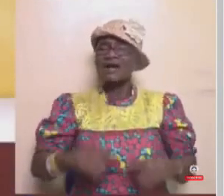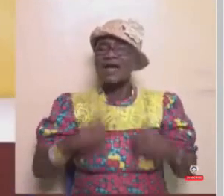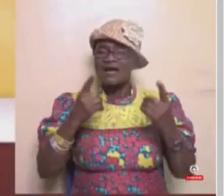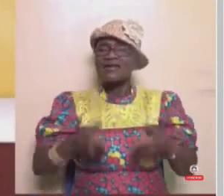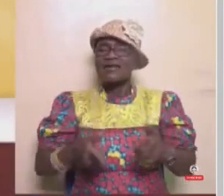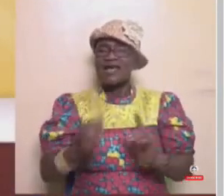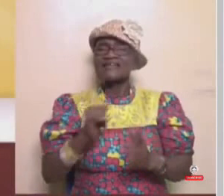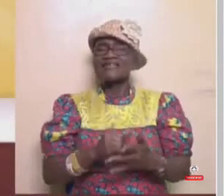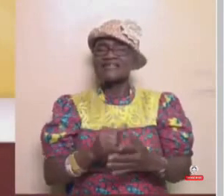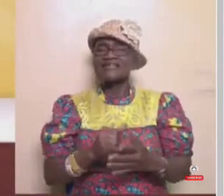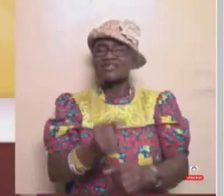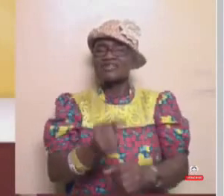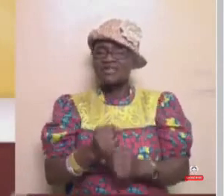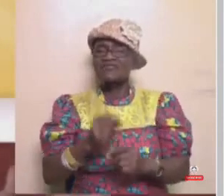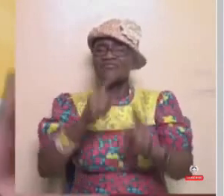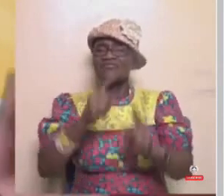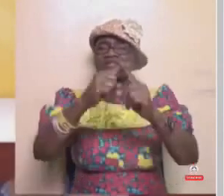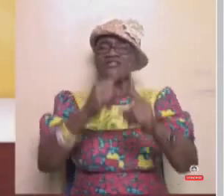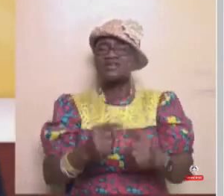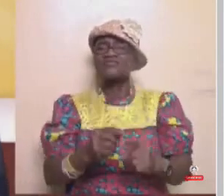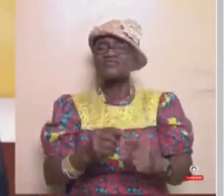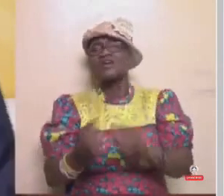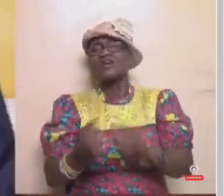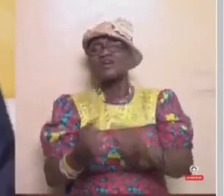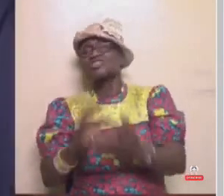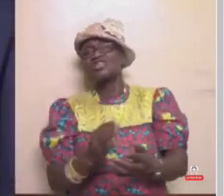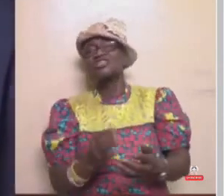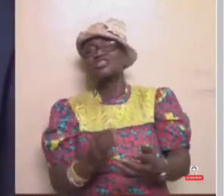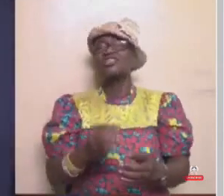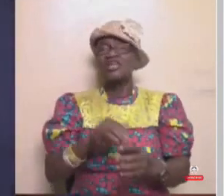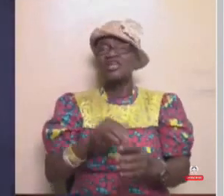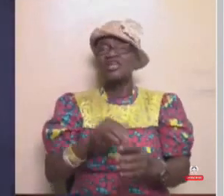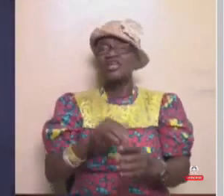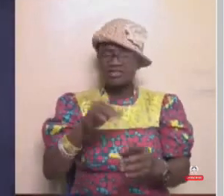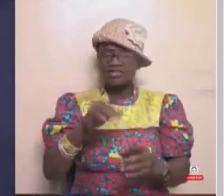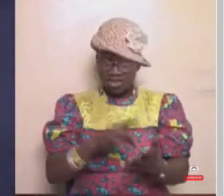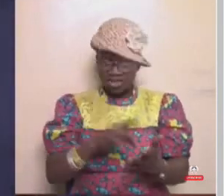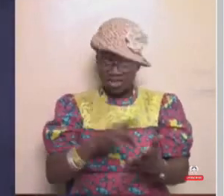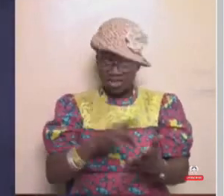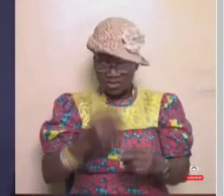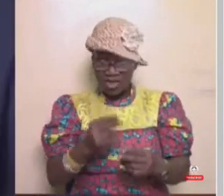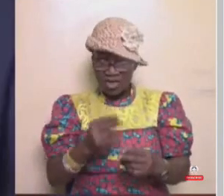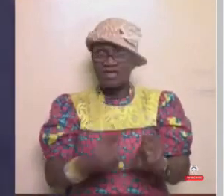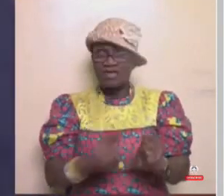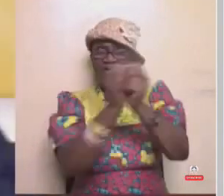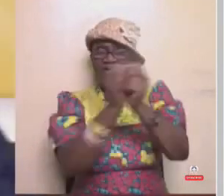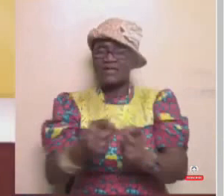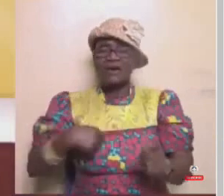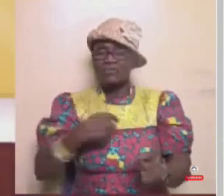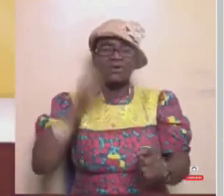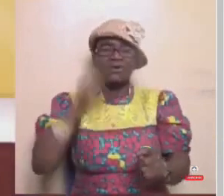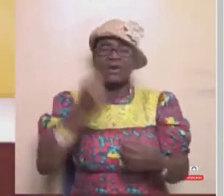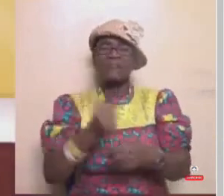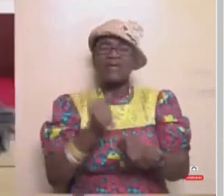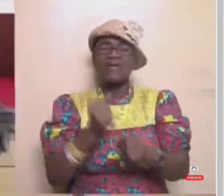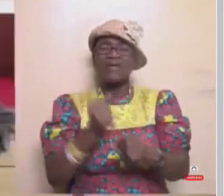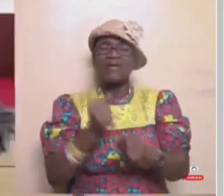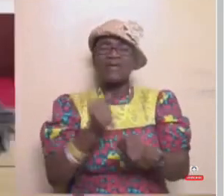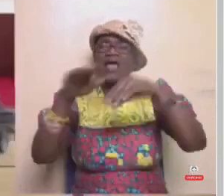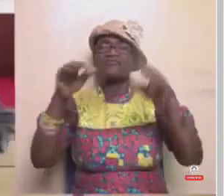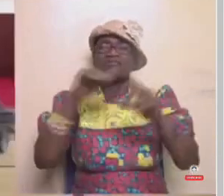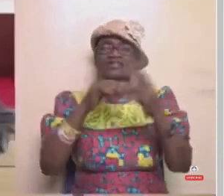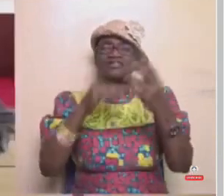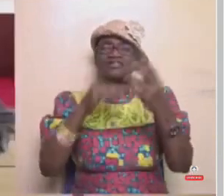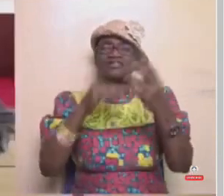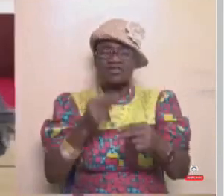name of Jesus. Amen. And together we shall make heaven in Jesus' name. Amen. In Jesus' mighty name we are praying. We